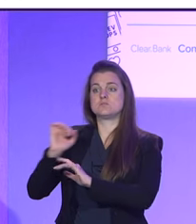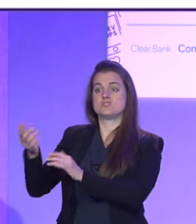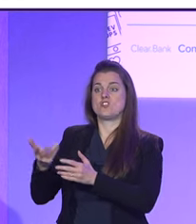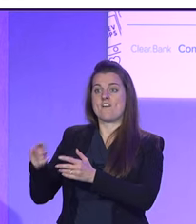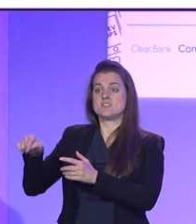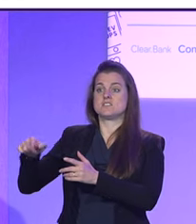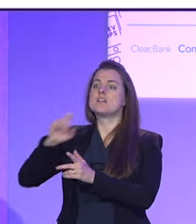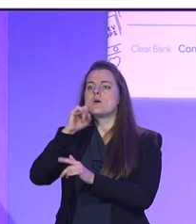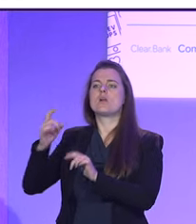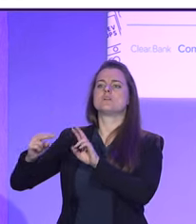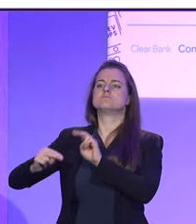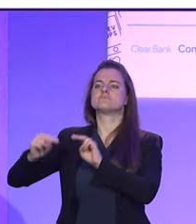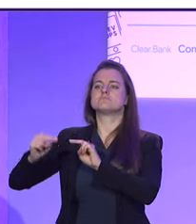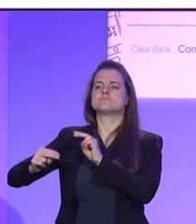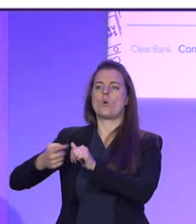set.